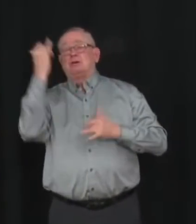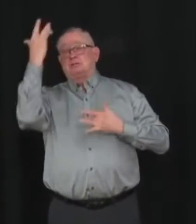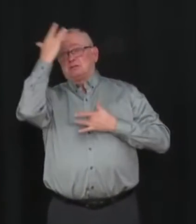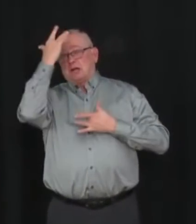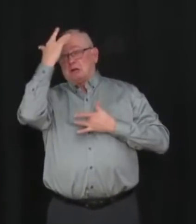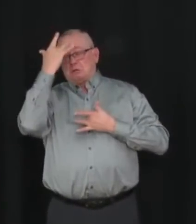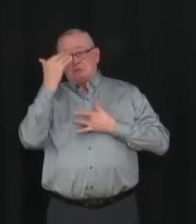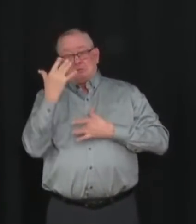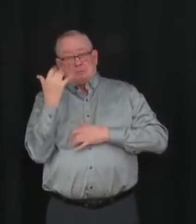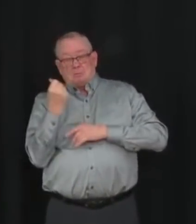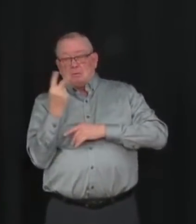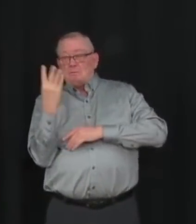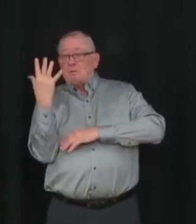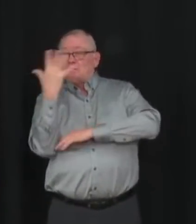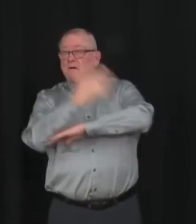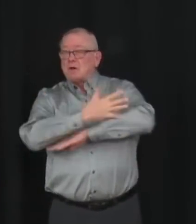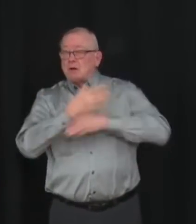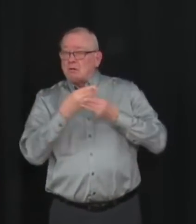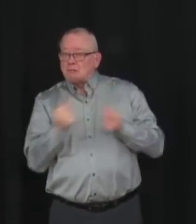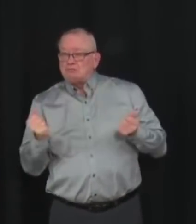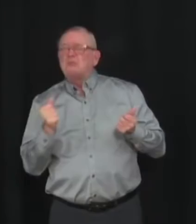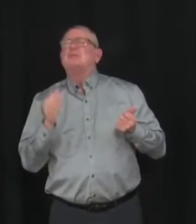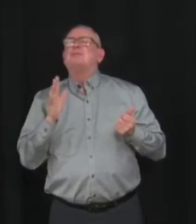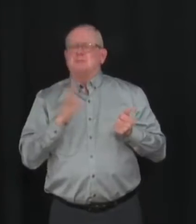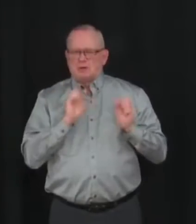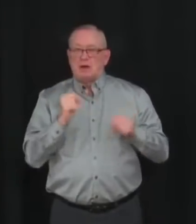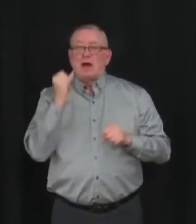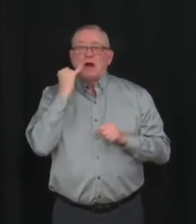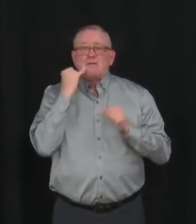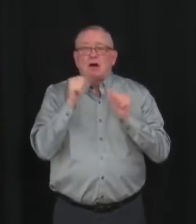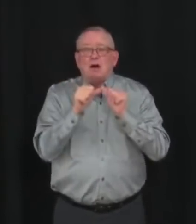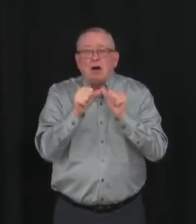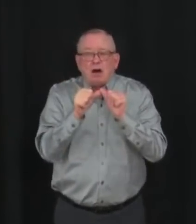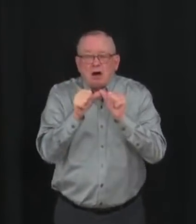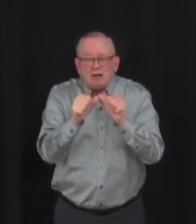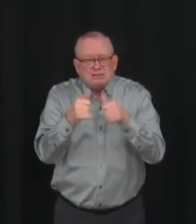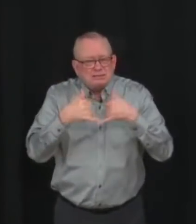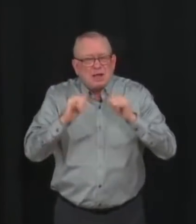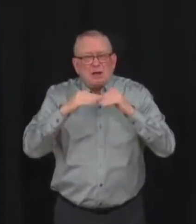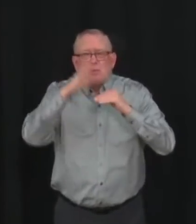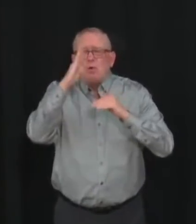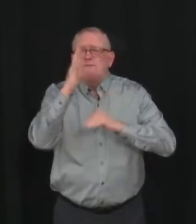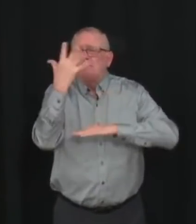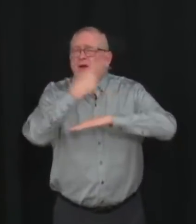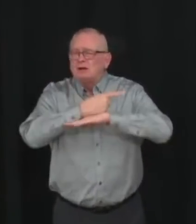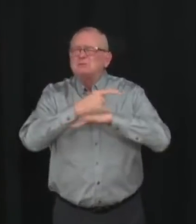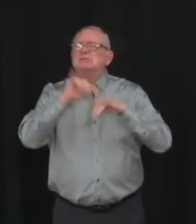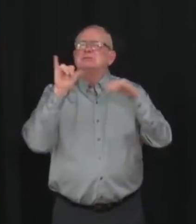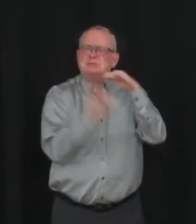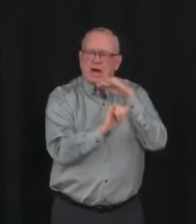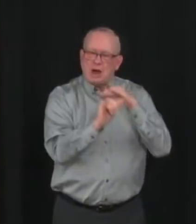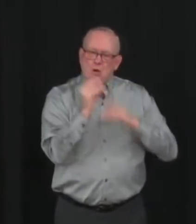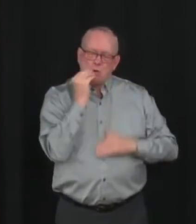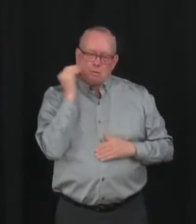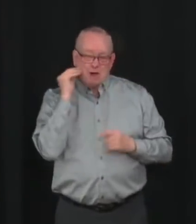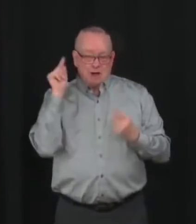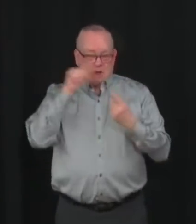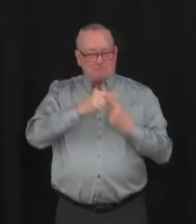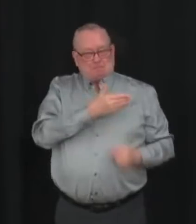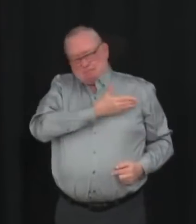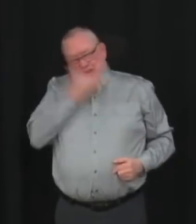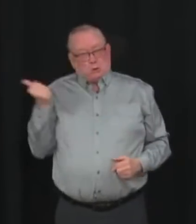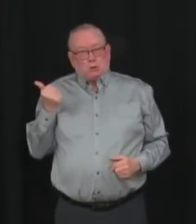continue past 5 days, then their isolation will need to continue until they are feeling better. For the 5 days following